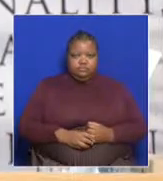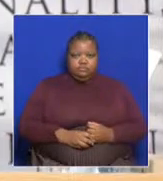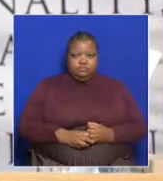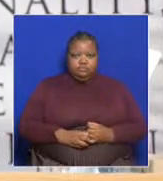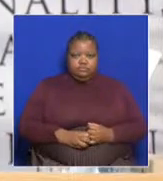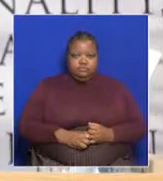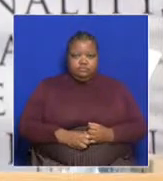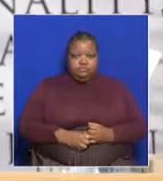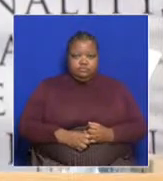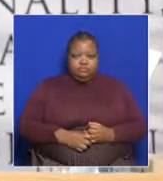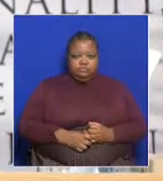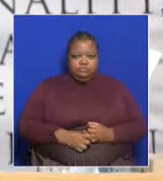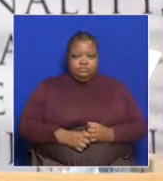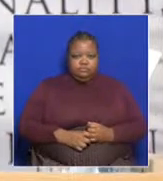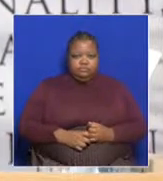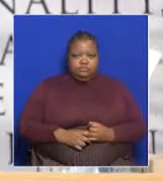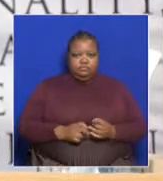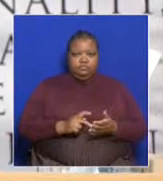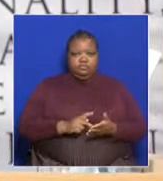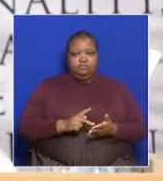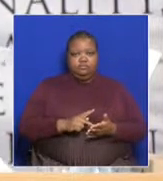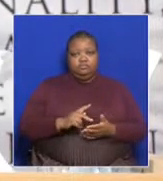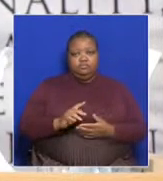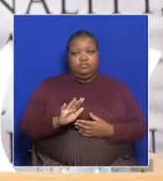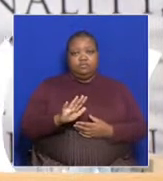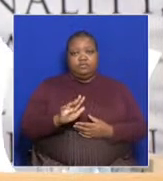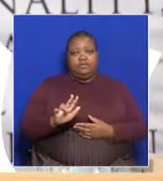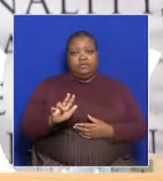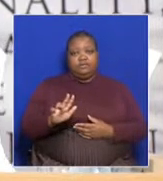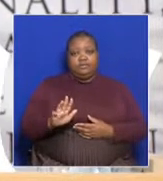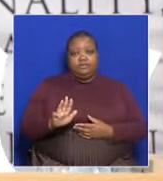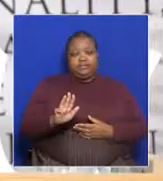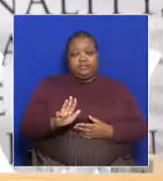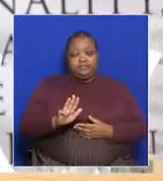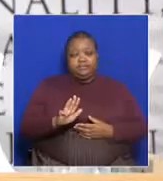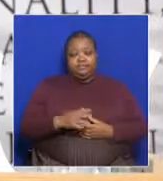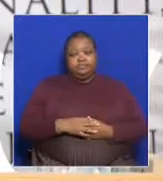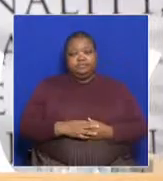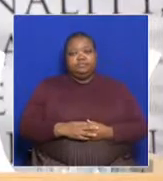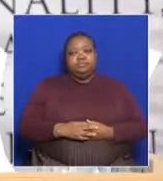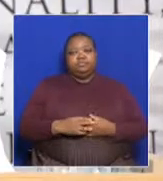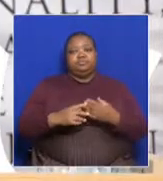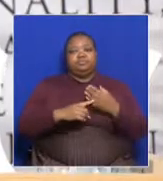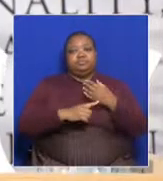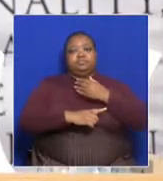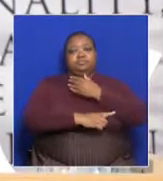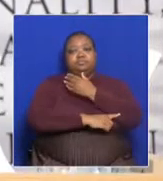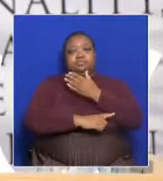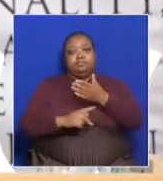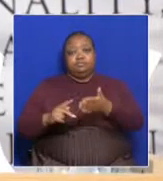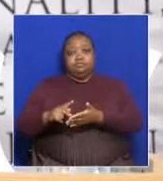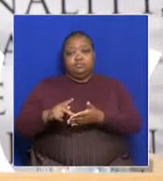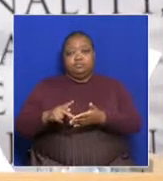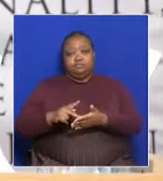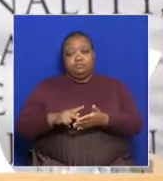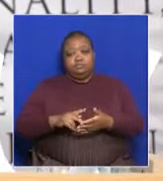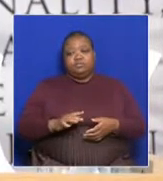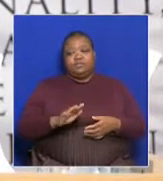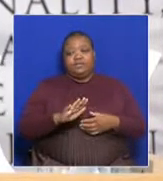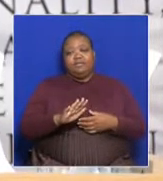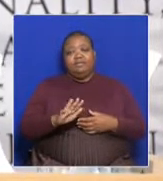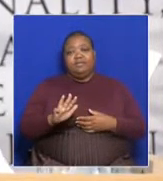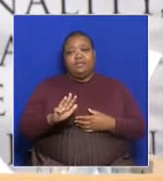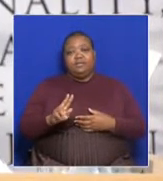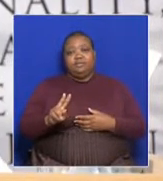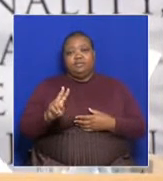Page 589. If you go, the last page of that is page 592, and you see that it's